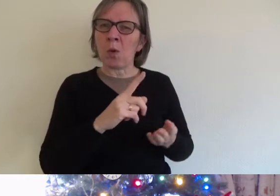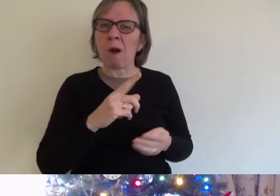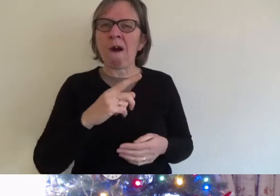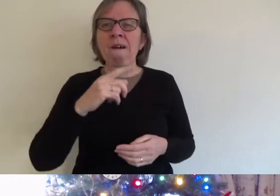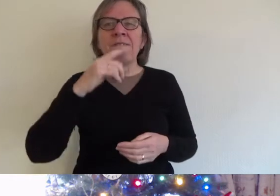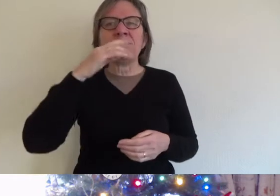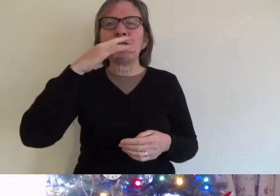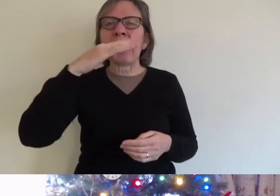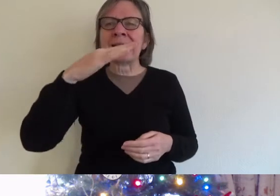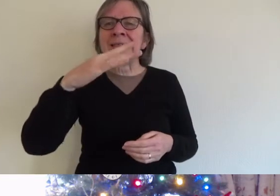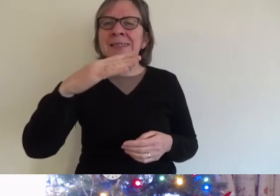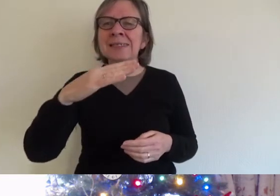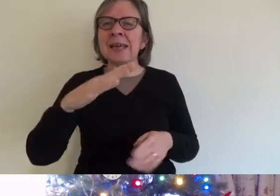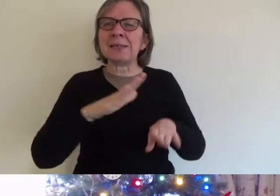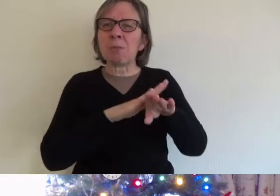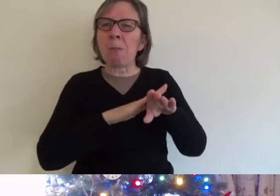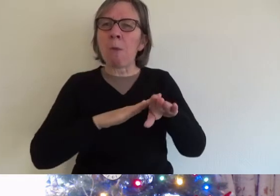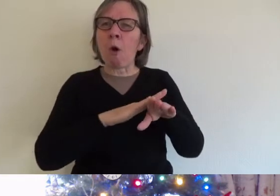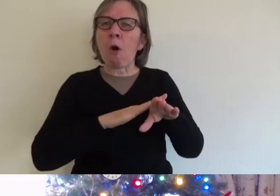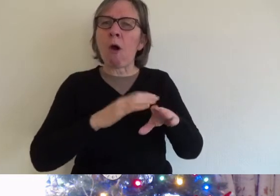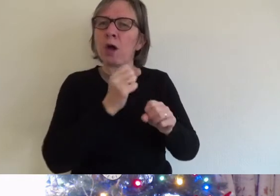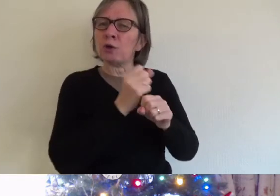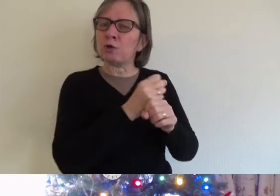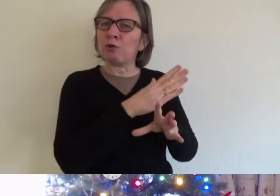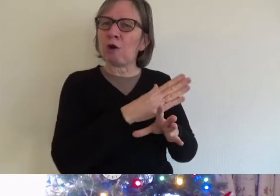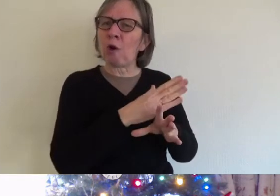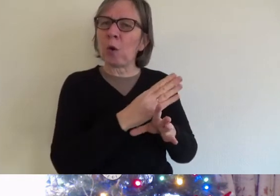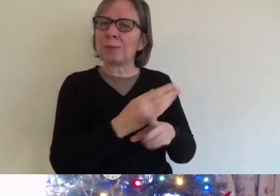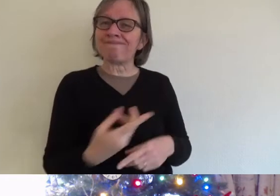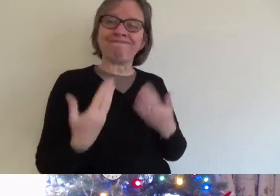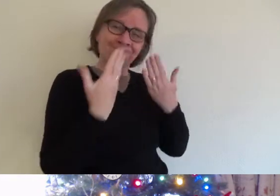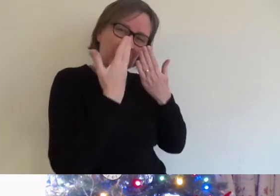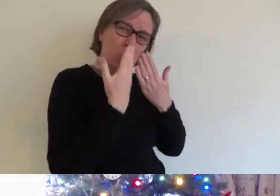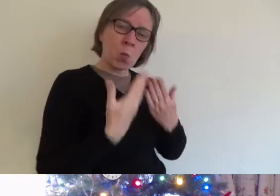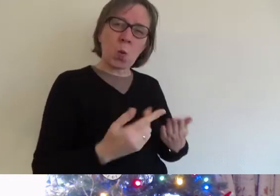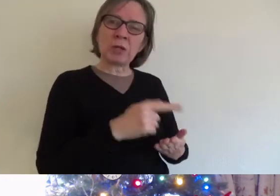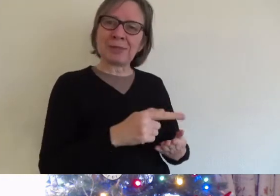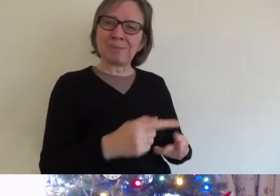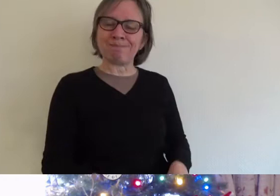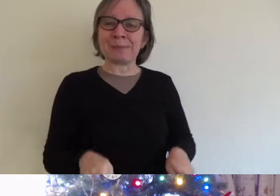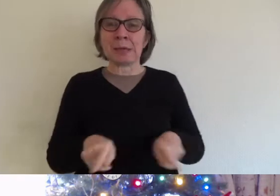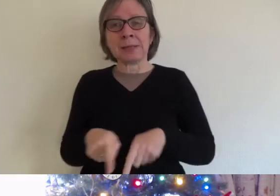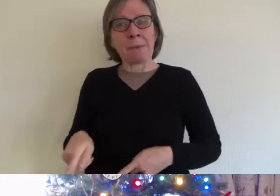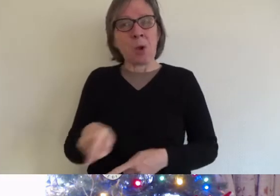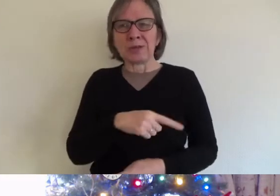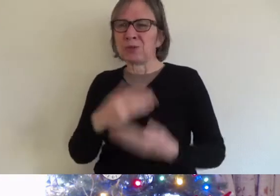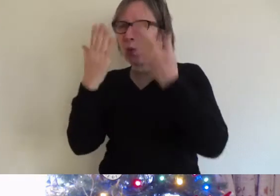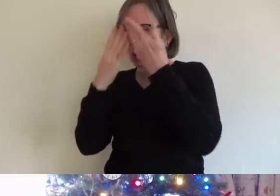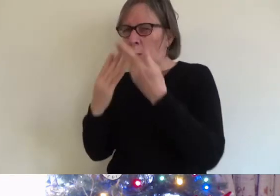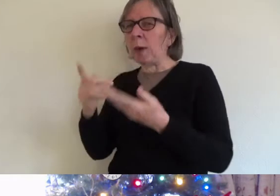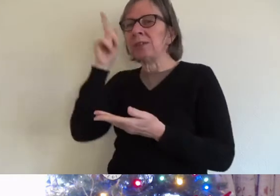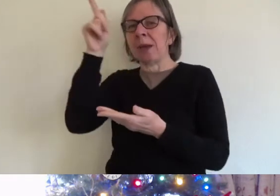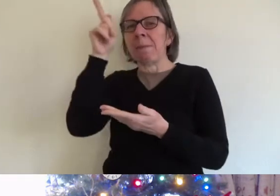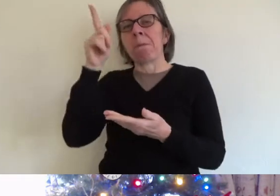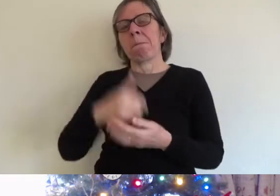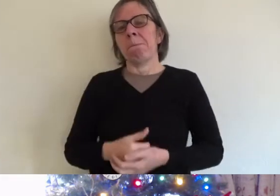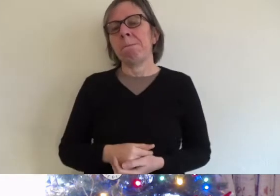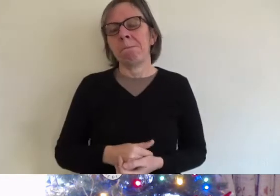and gold. And as they brought their gifts of worship, we bring our gifts of worship to the Lord. Let's pray